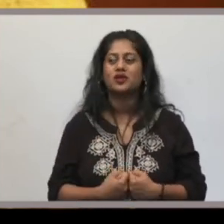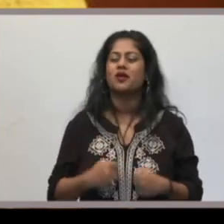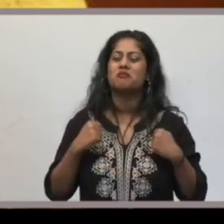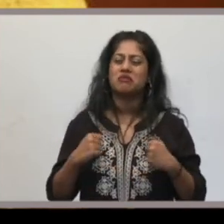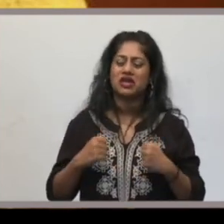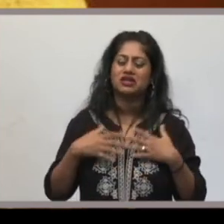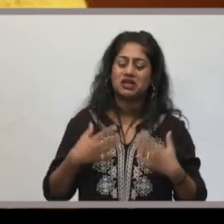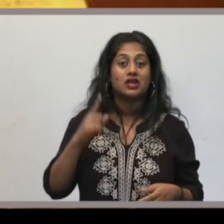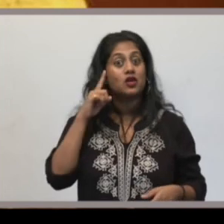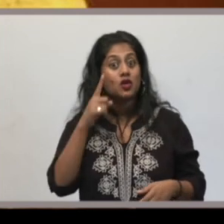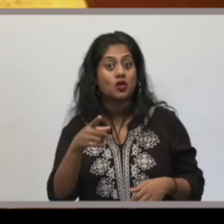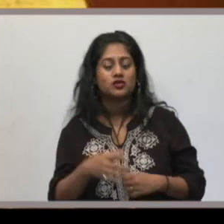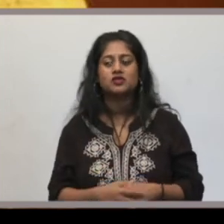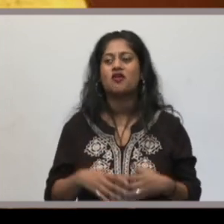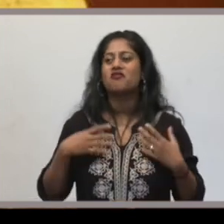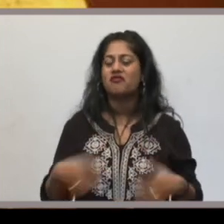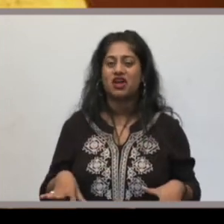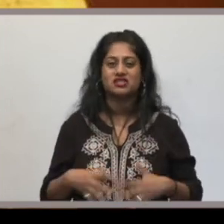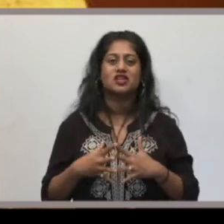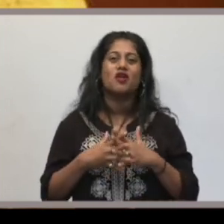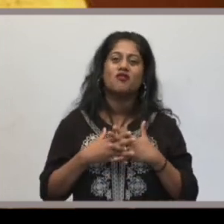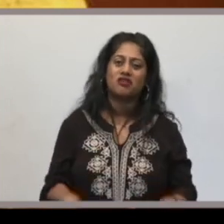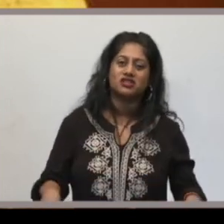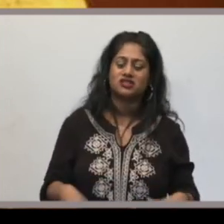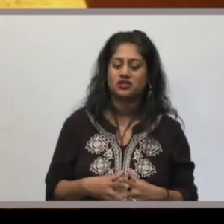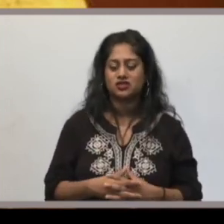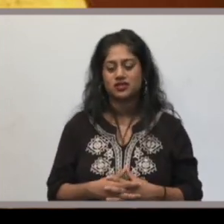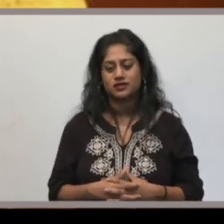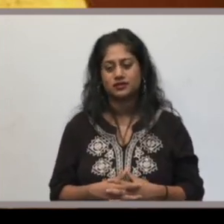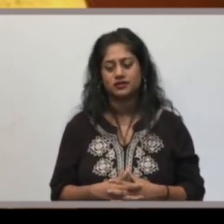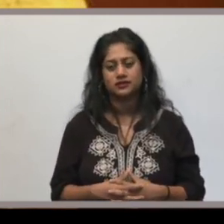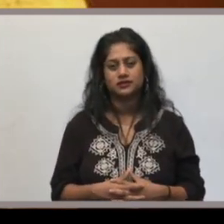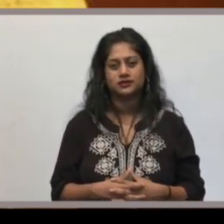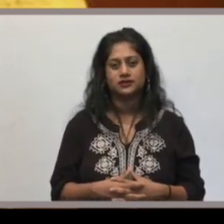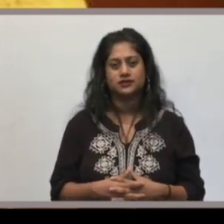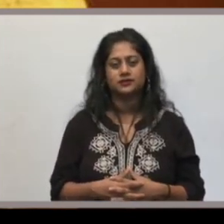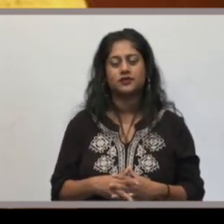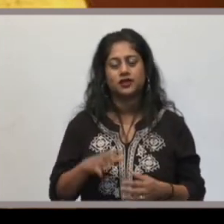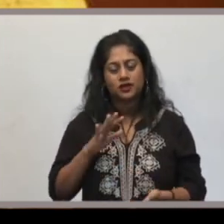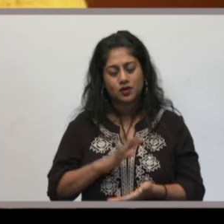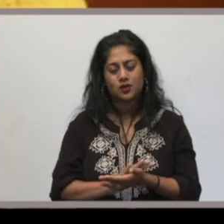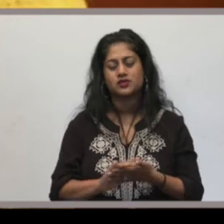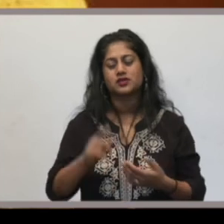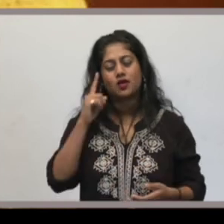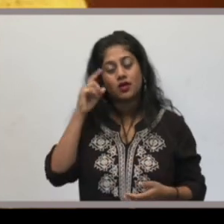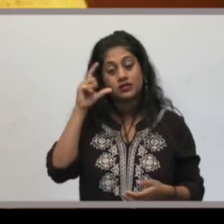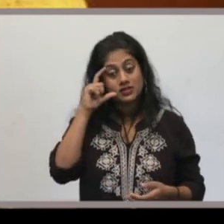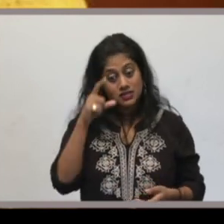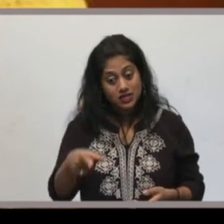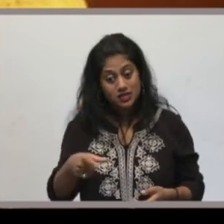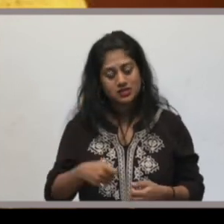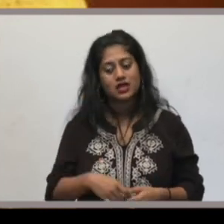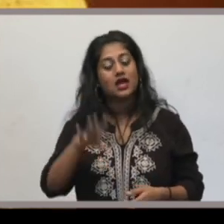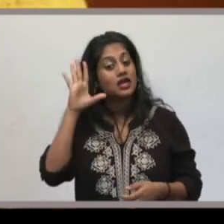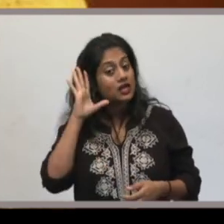life. He is aware of the hurt, the guilt, the anger, the resentment, the fear, and even the depression. He says,